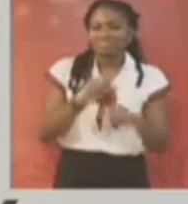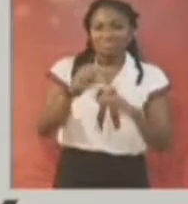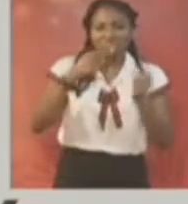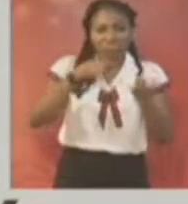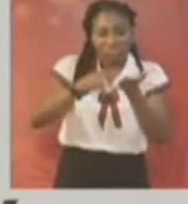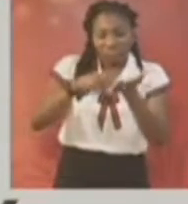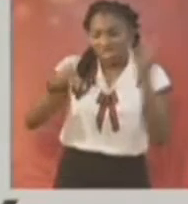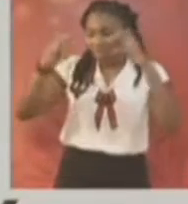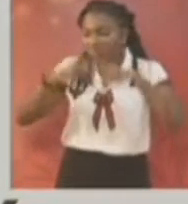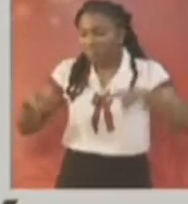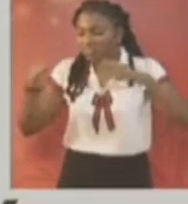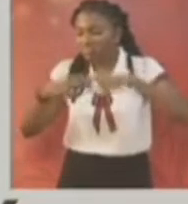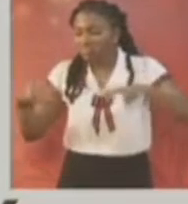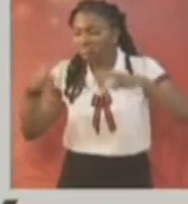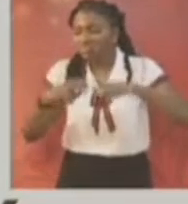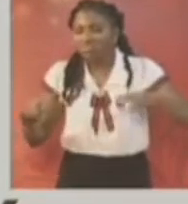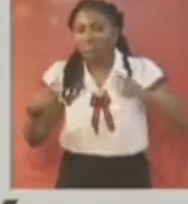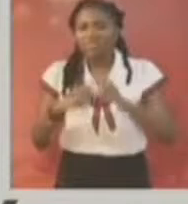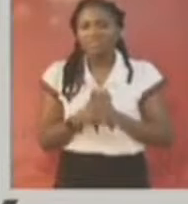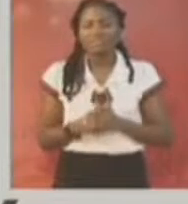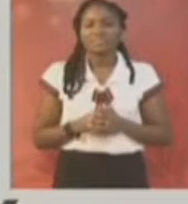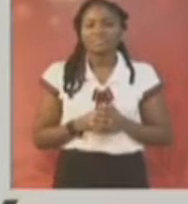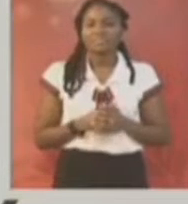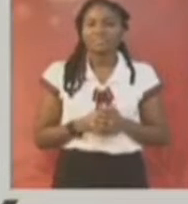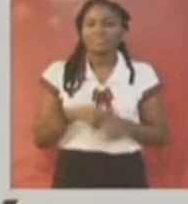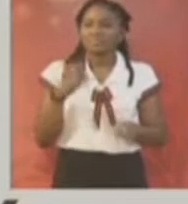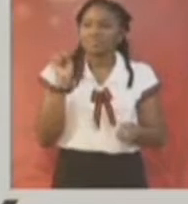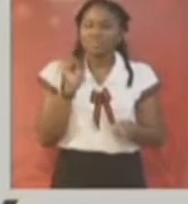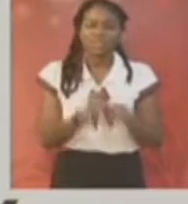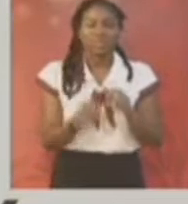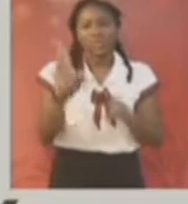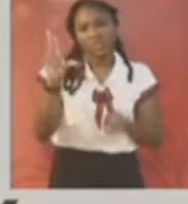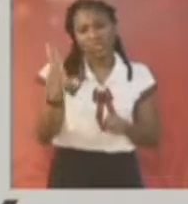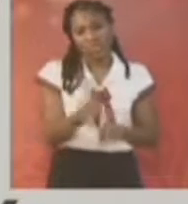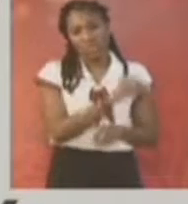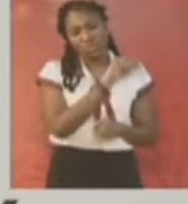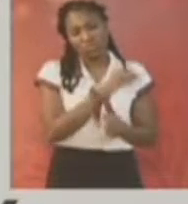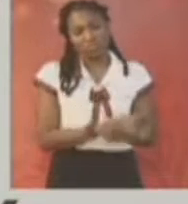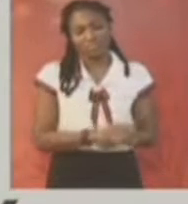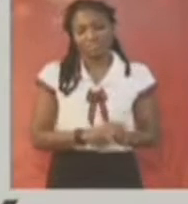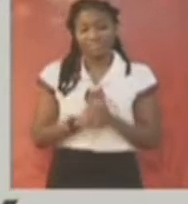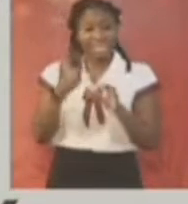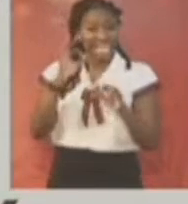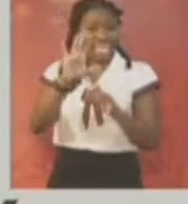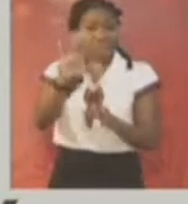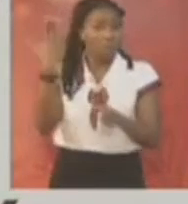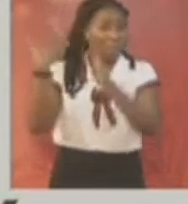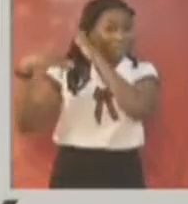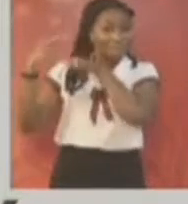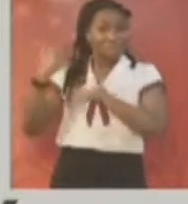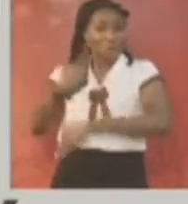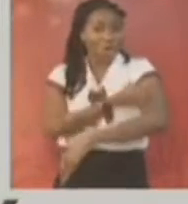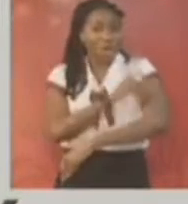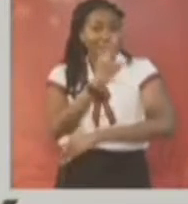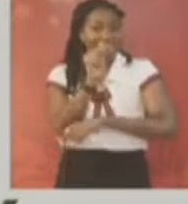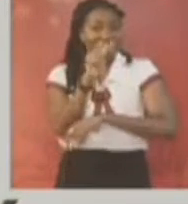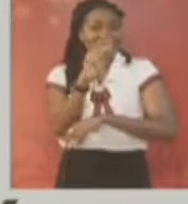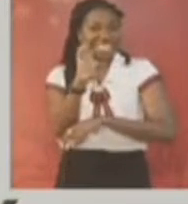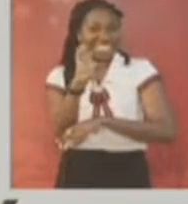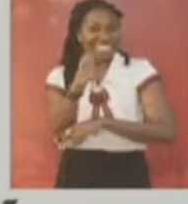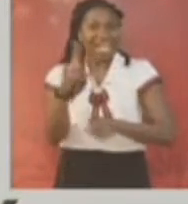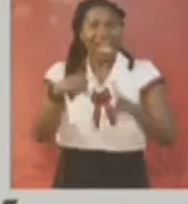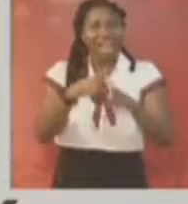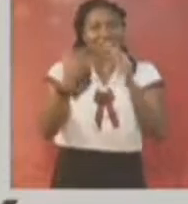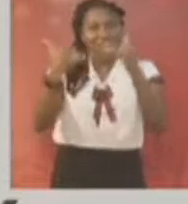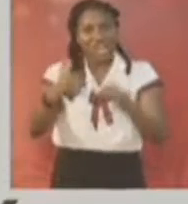coming out of the vaccine trials. So the short answer, no. Previous vaccination history does not increase your